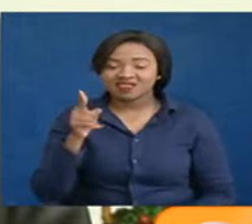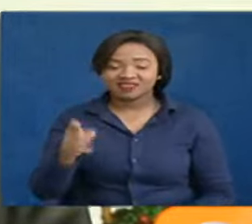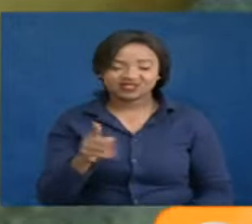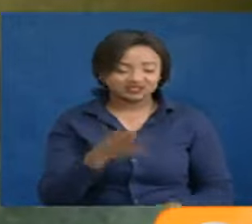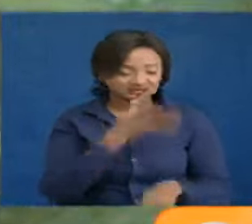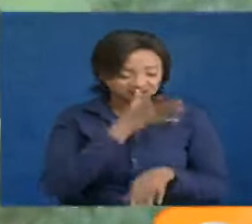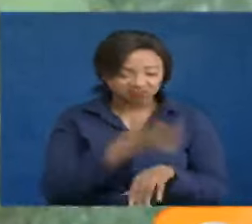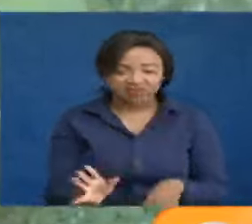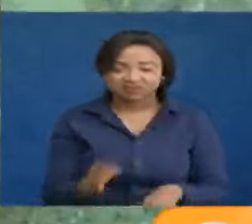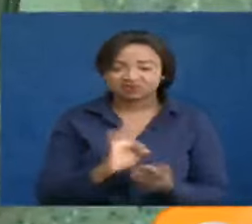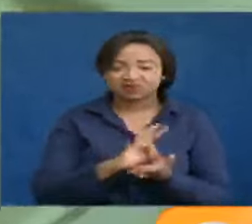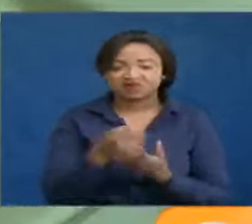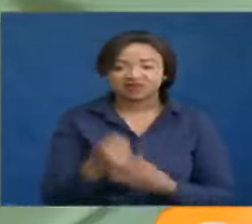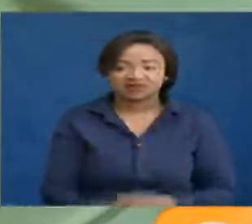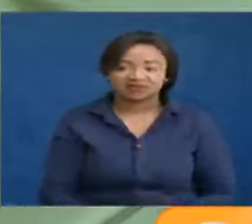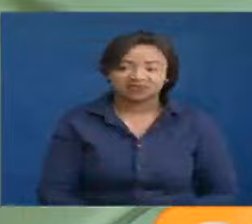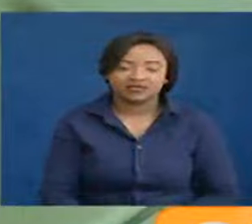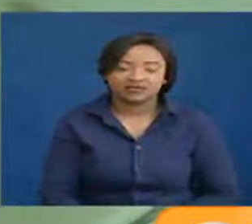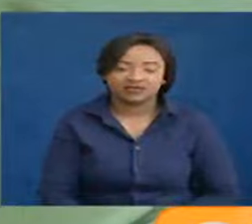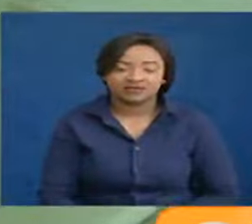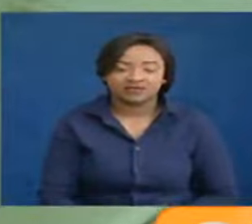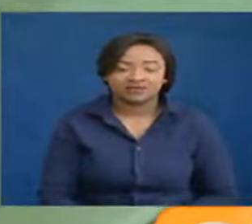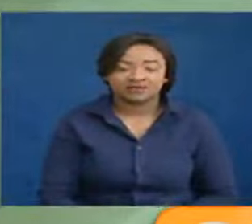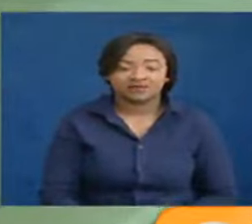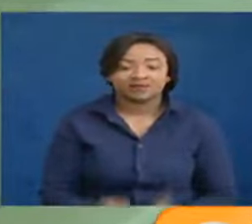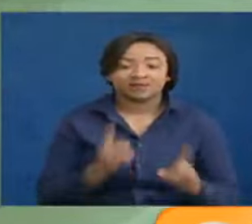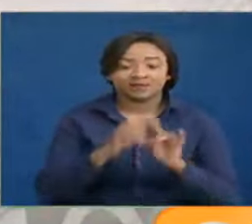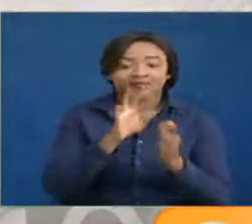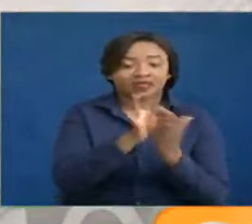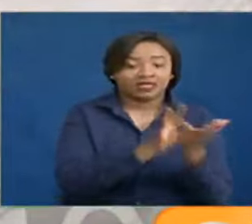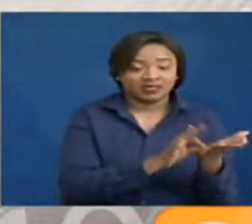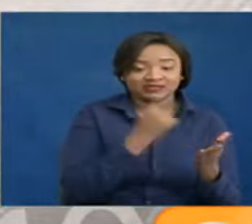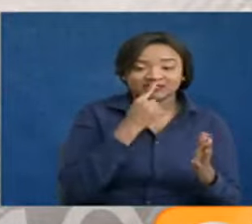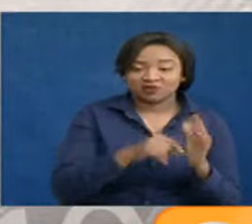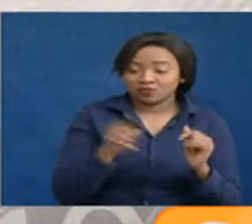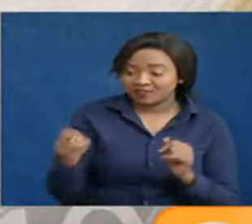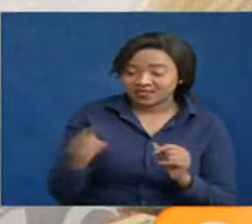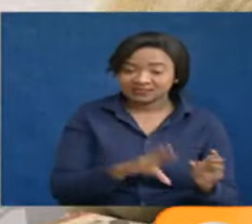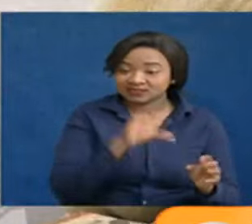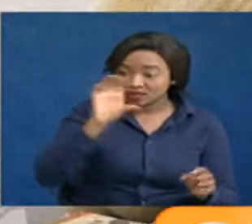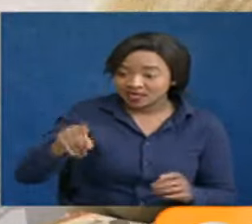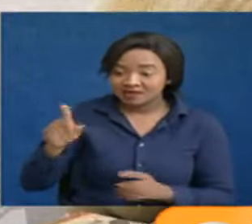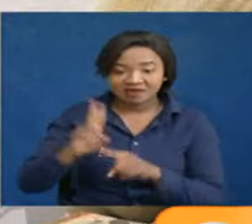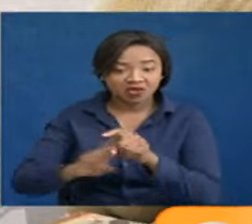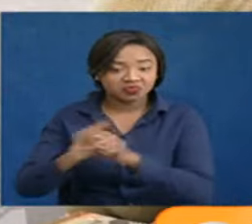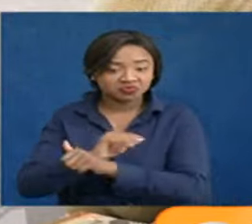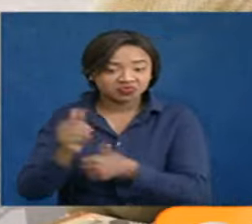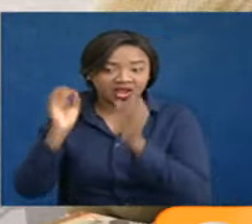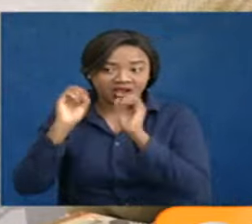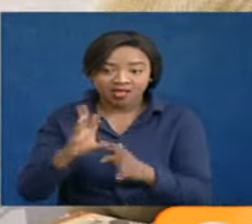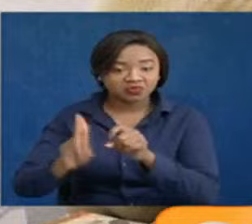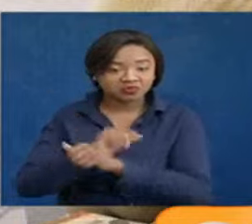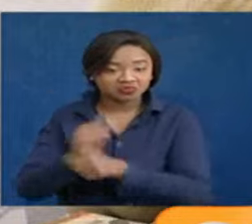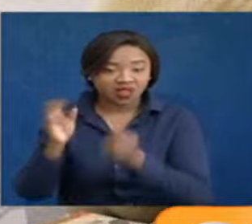facts. Treasury is accusing counties of low absorption of funds released to them. According to the report from